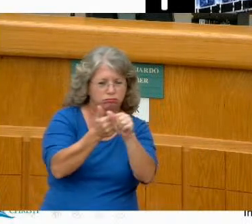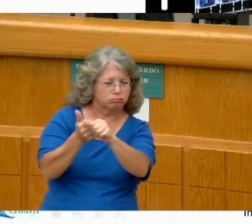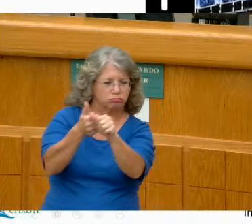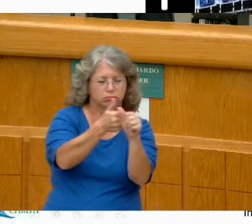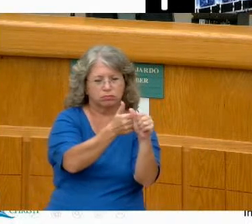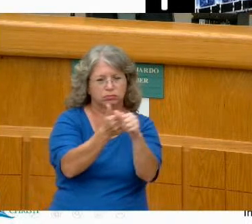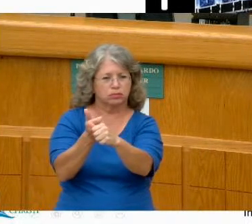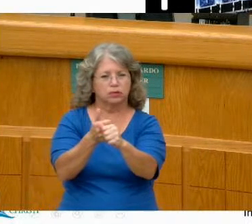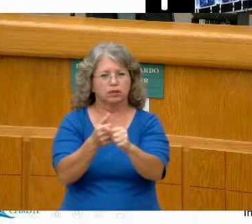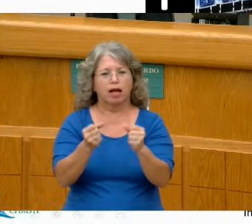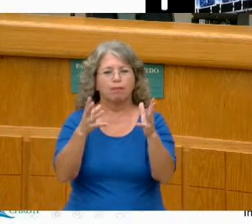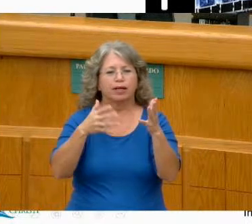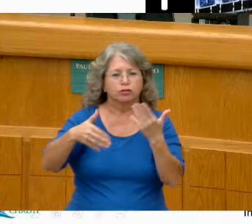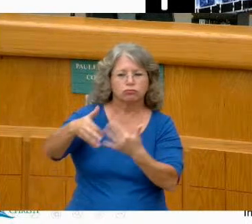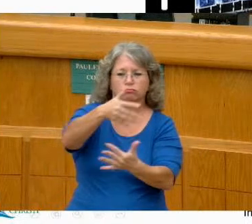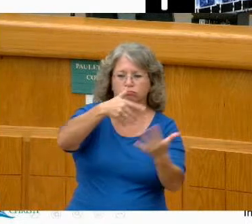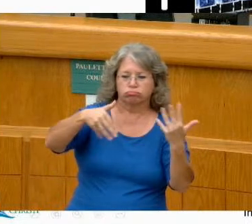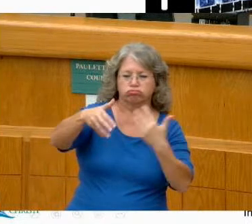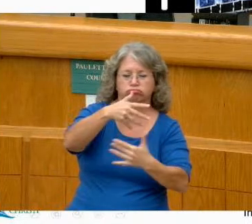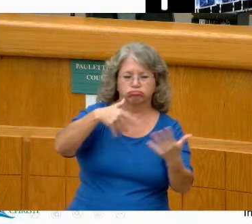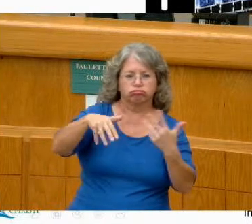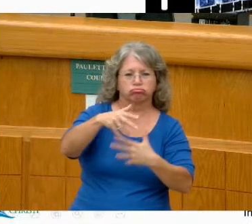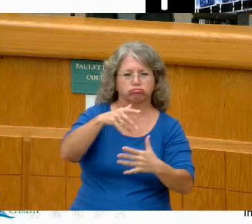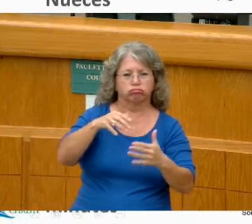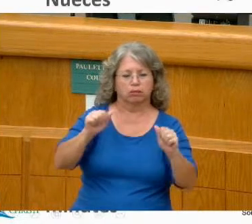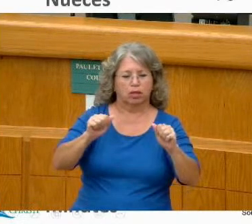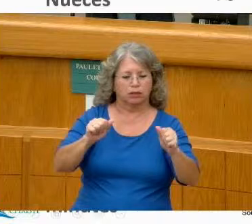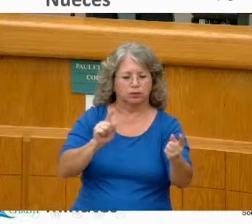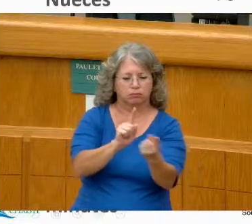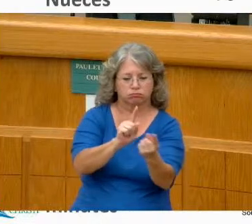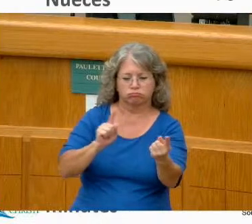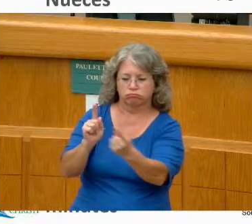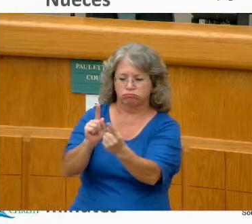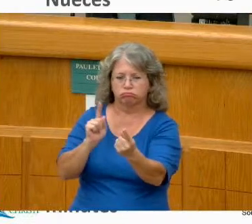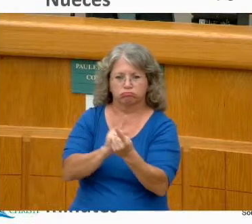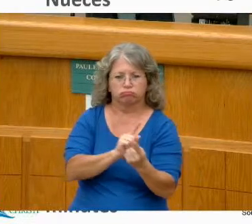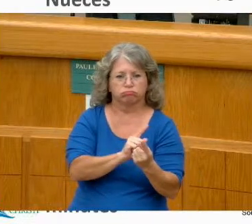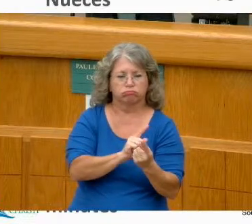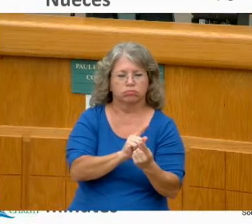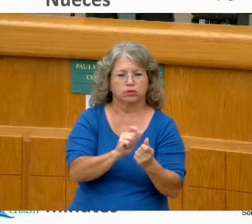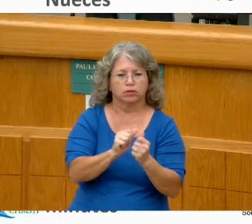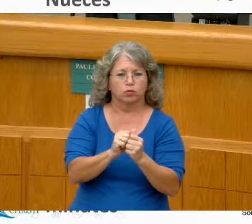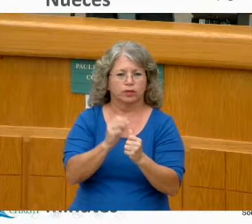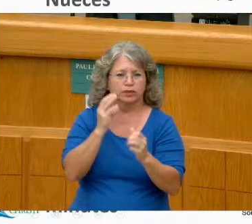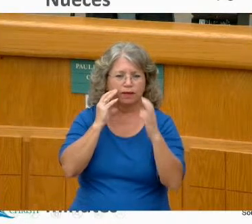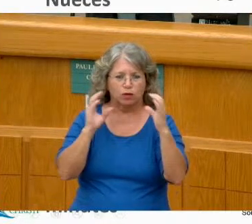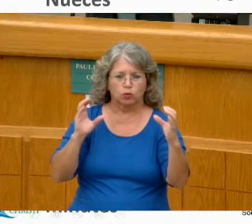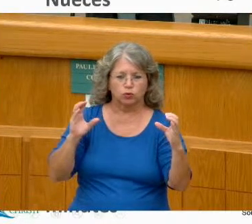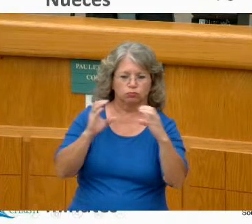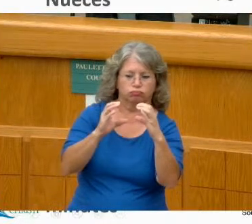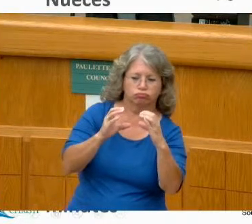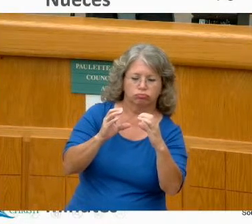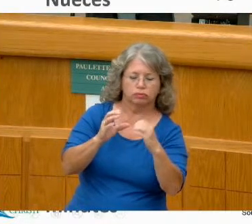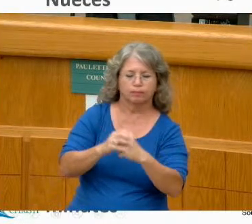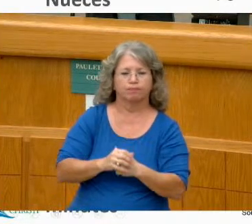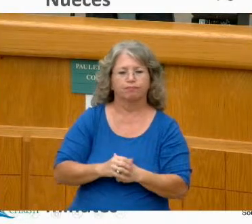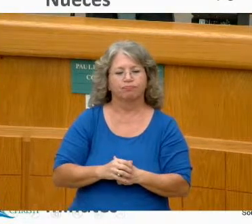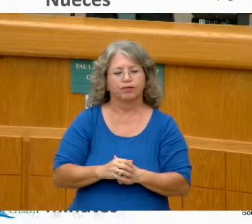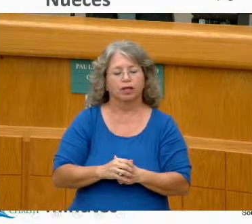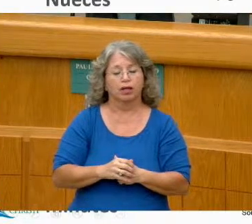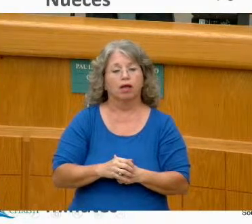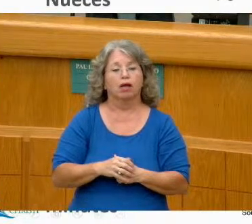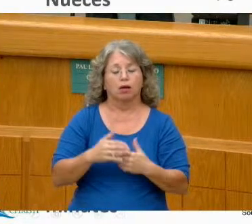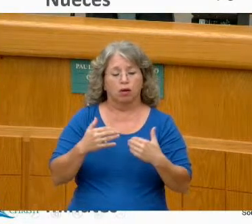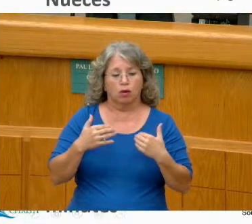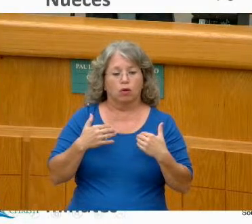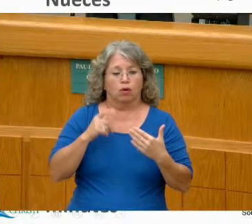weeks, and potential encounters where cell phones come close together to each other. And we've had a very